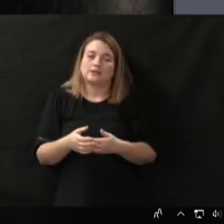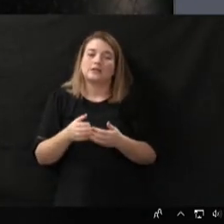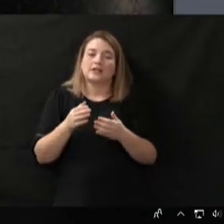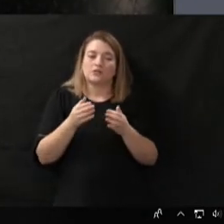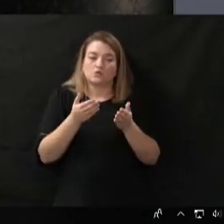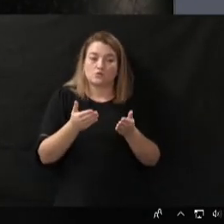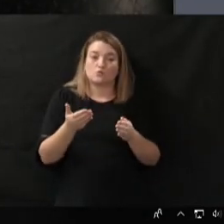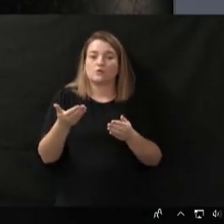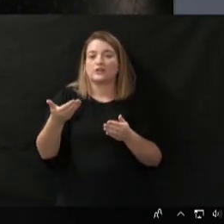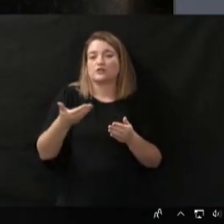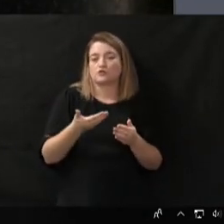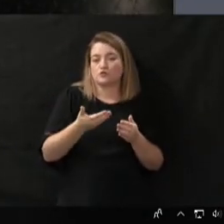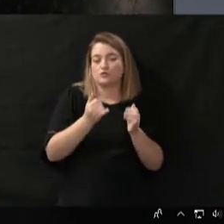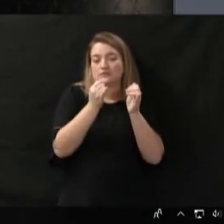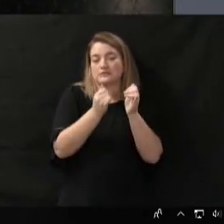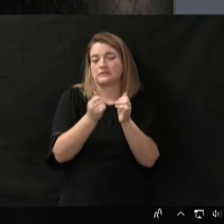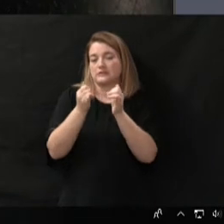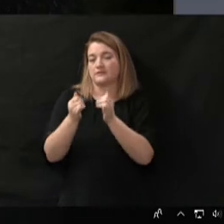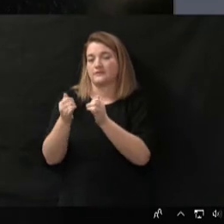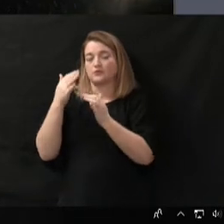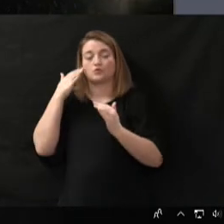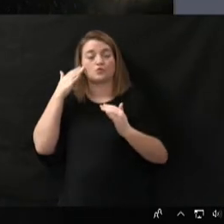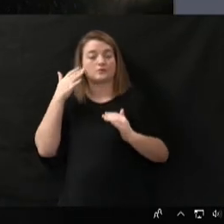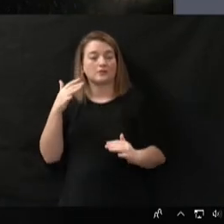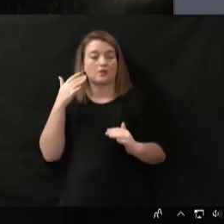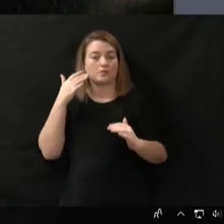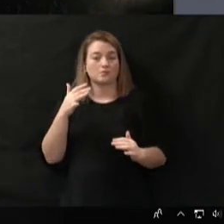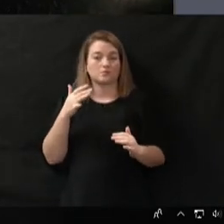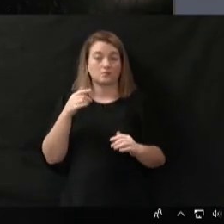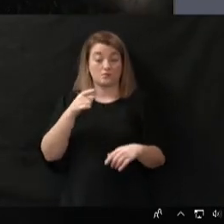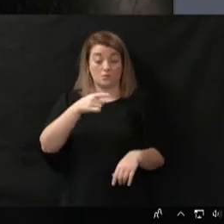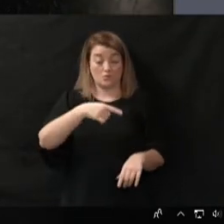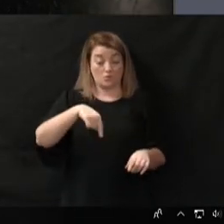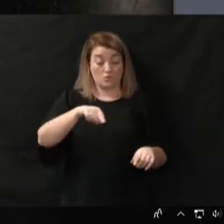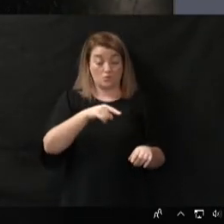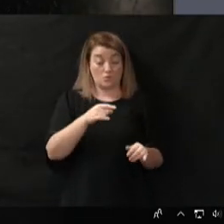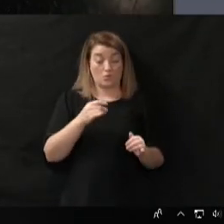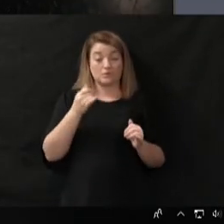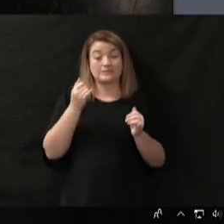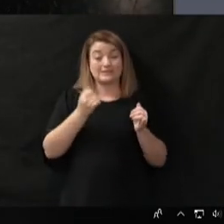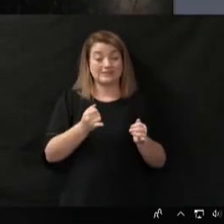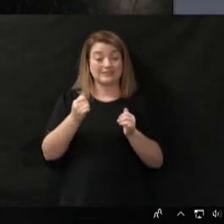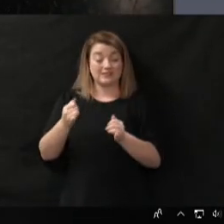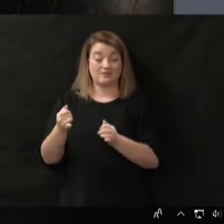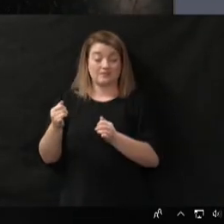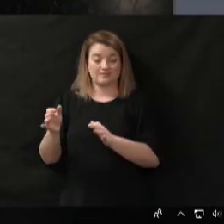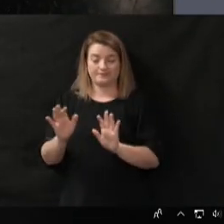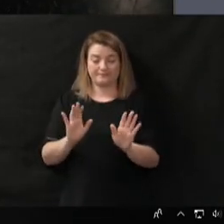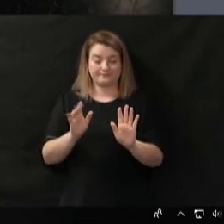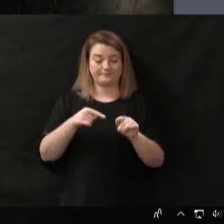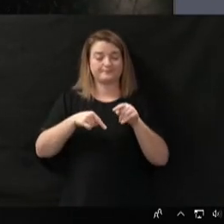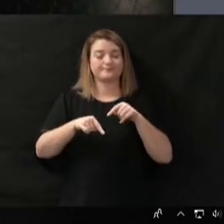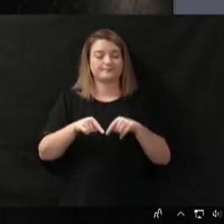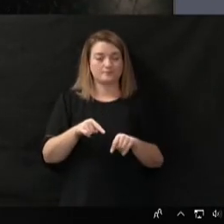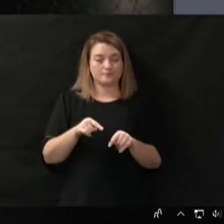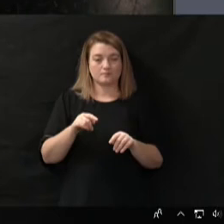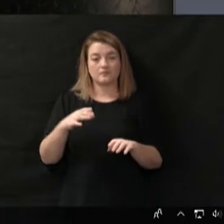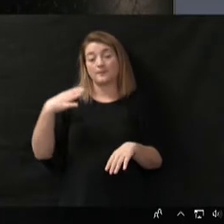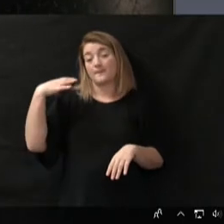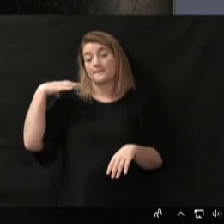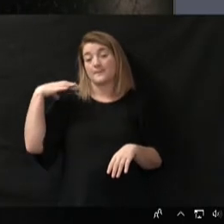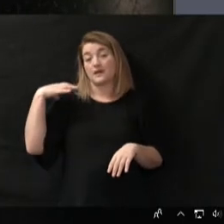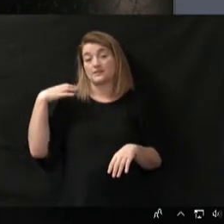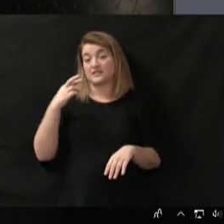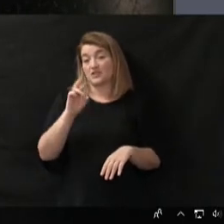sounds, okay? And the individual sounds, let me talk about the bossy R syllable. It says, when a vowel